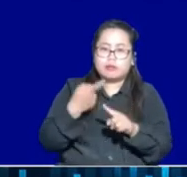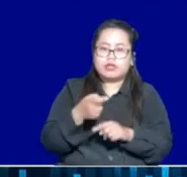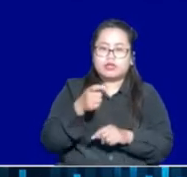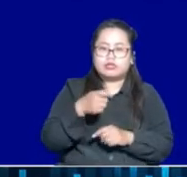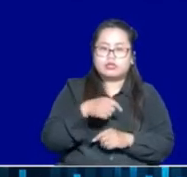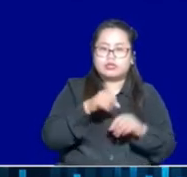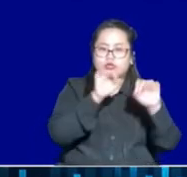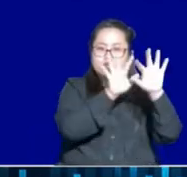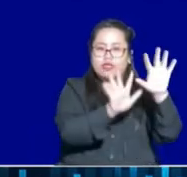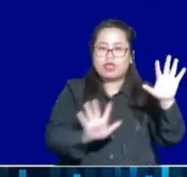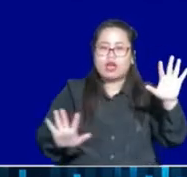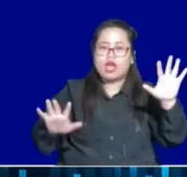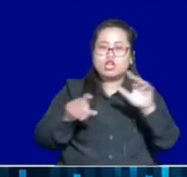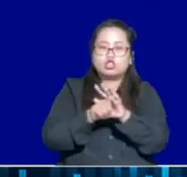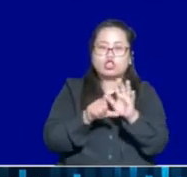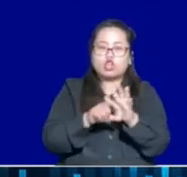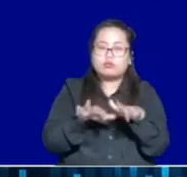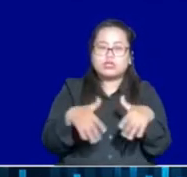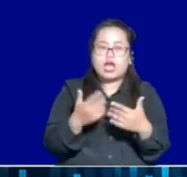is Aceh.